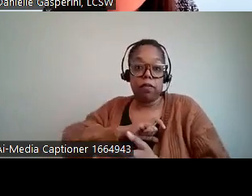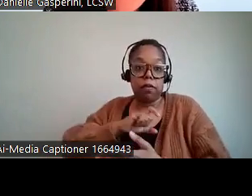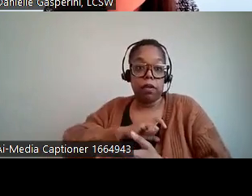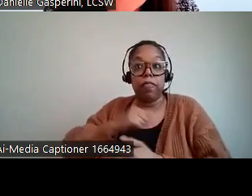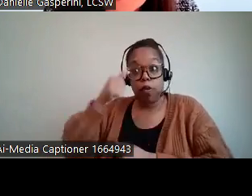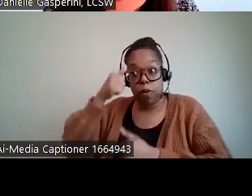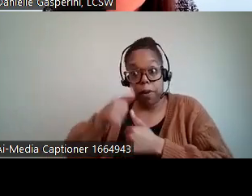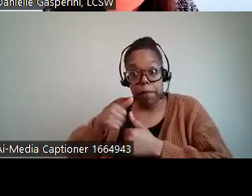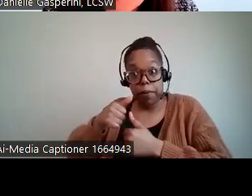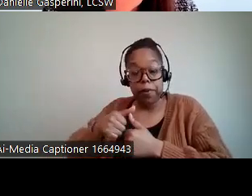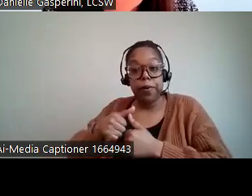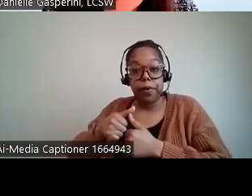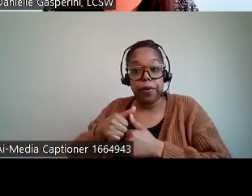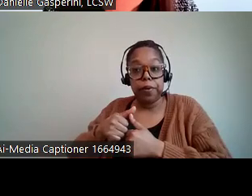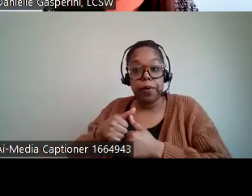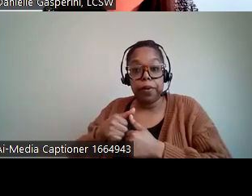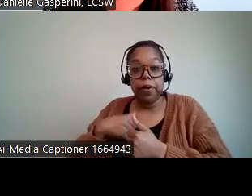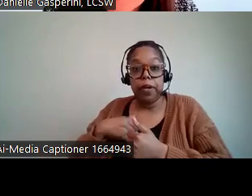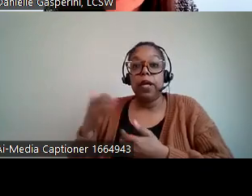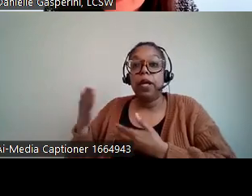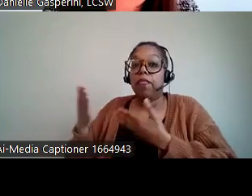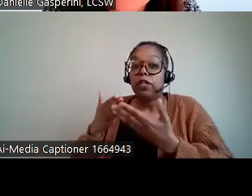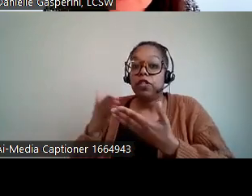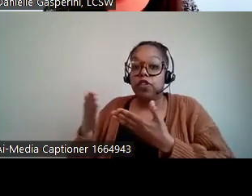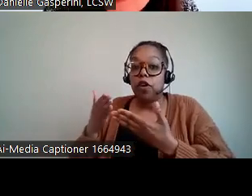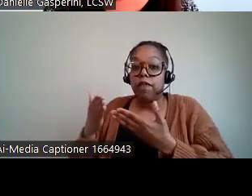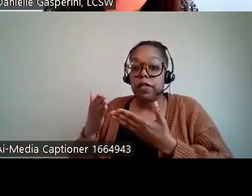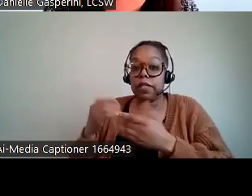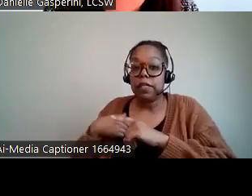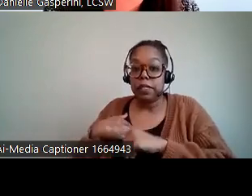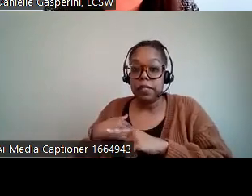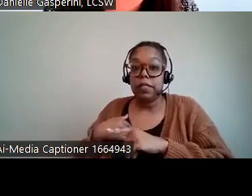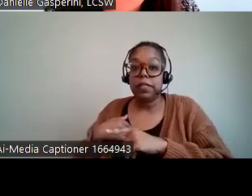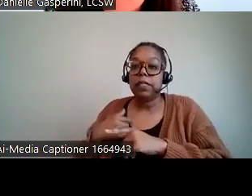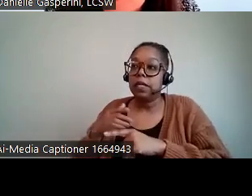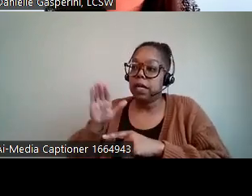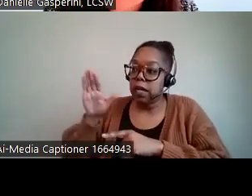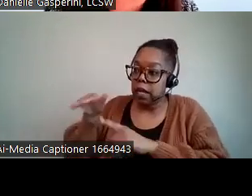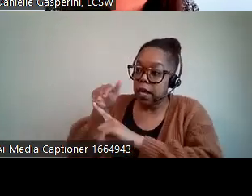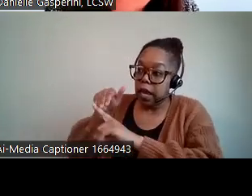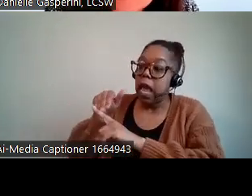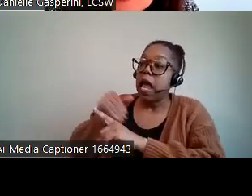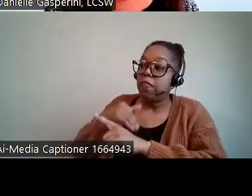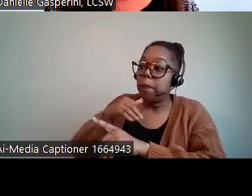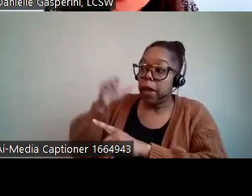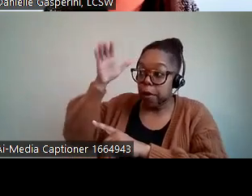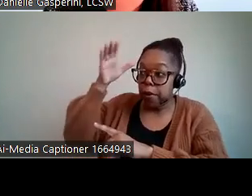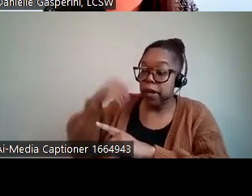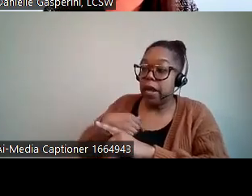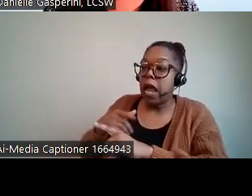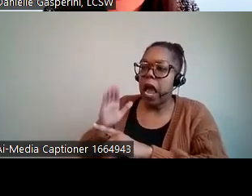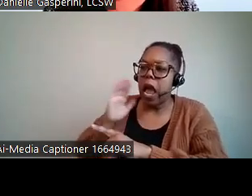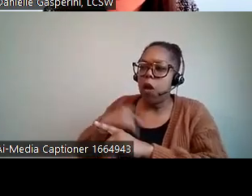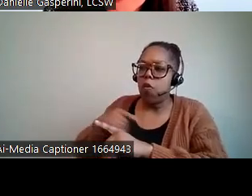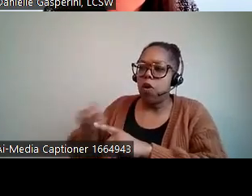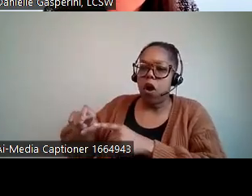that there's this service called mobile response, and they say, hey, listen, I'm going to call this number with you, and these counselors are going to come